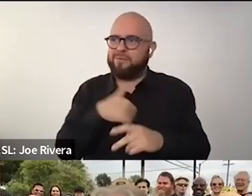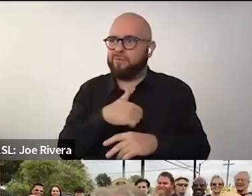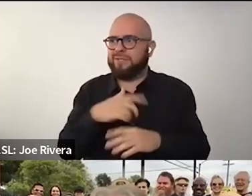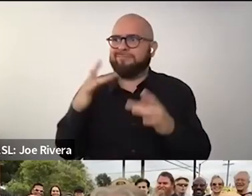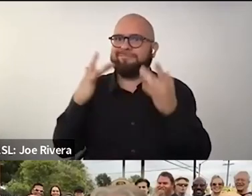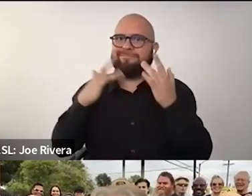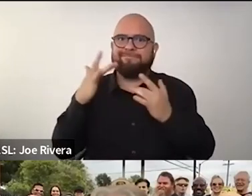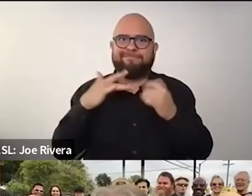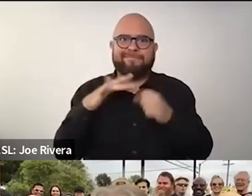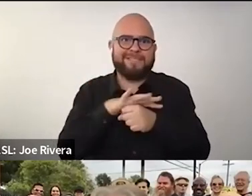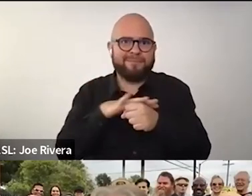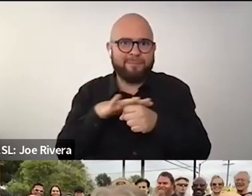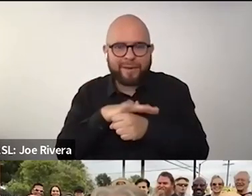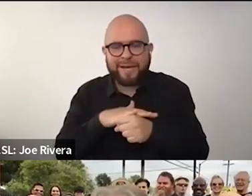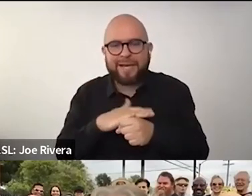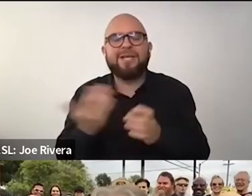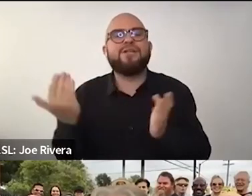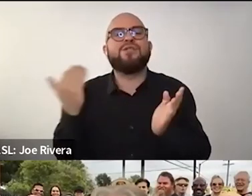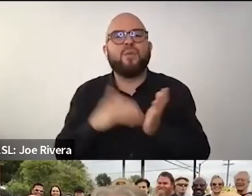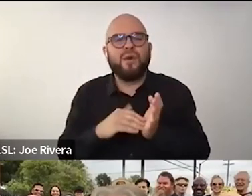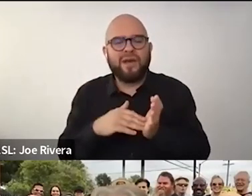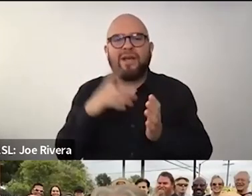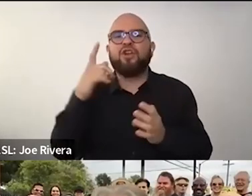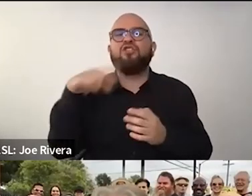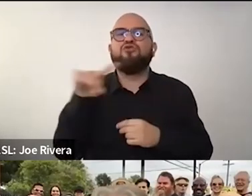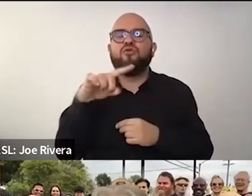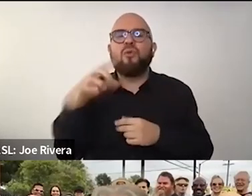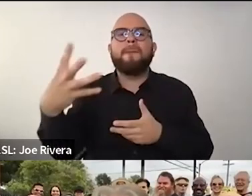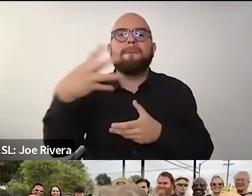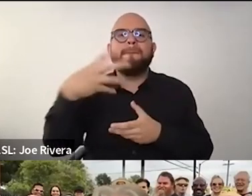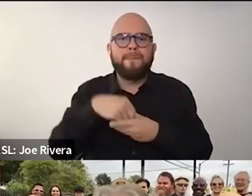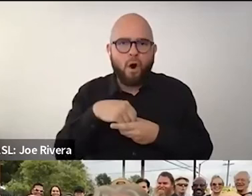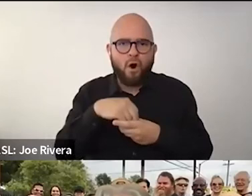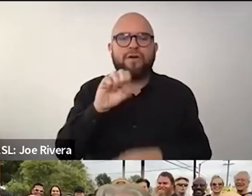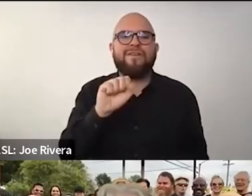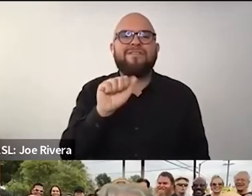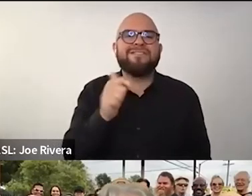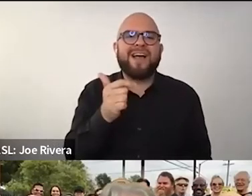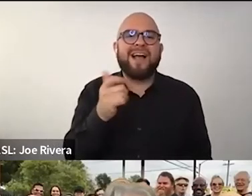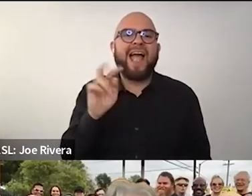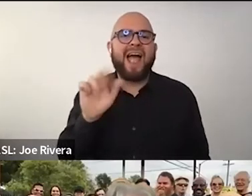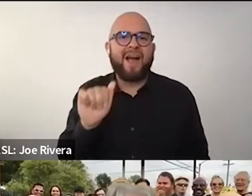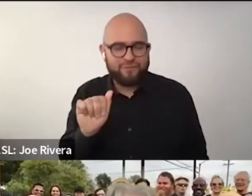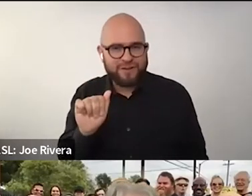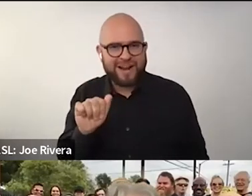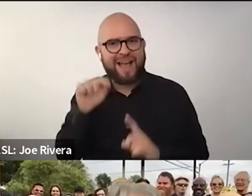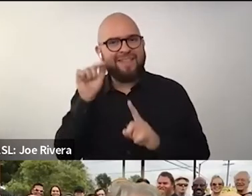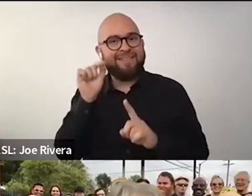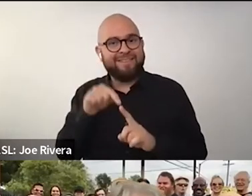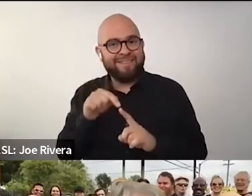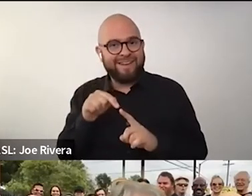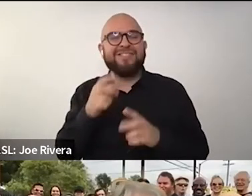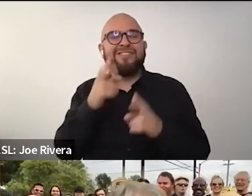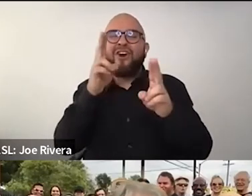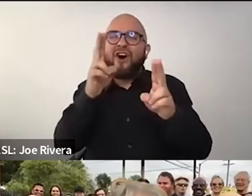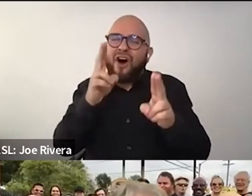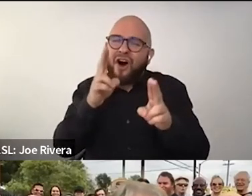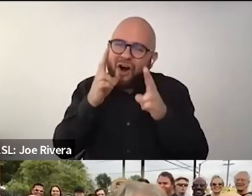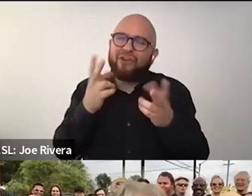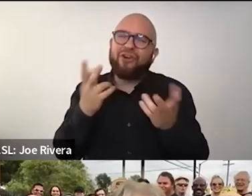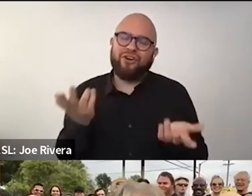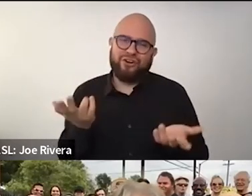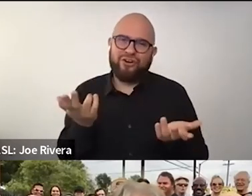to SAG-AFTRA is such an honor, and you have to be so proud of that. When you look at other people who want to